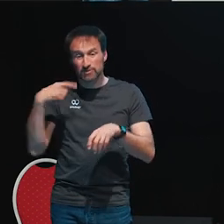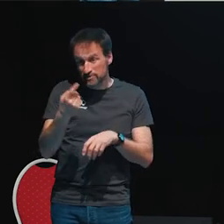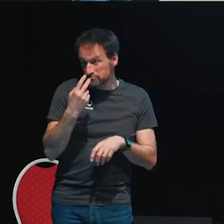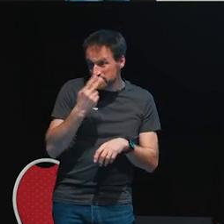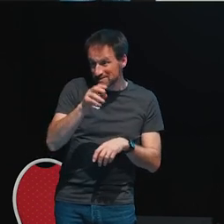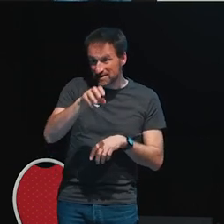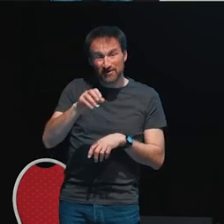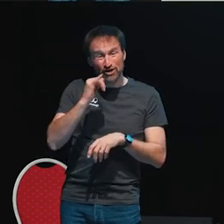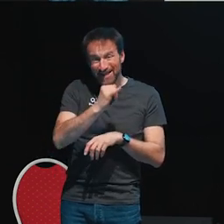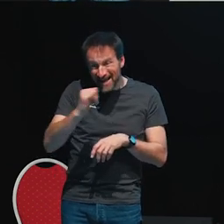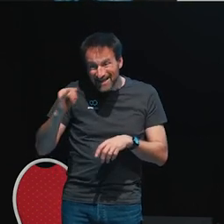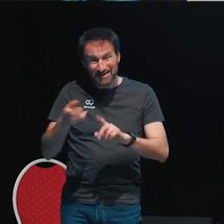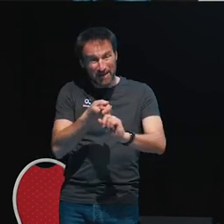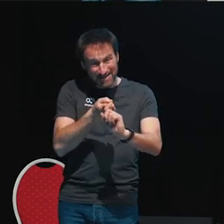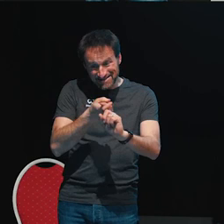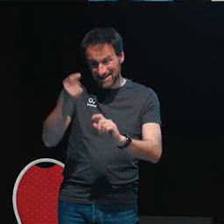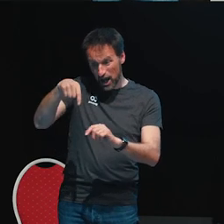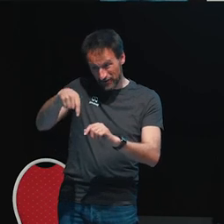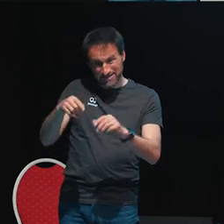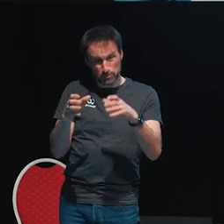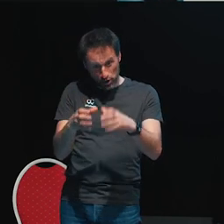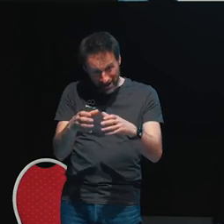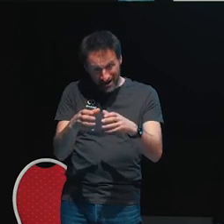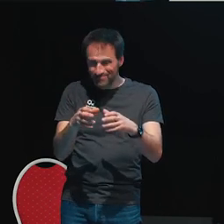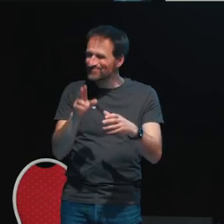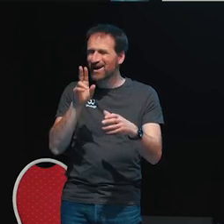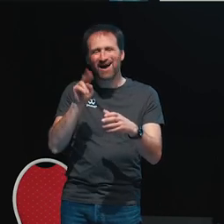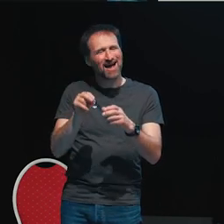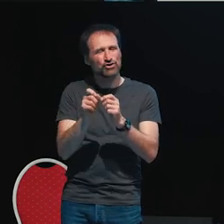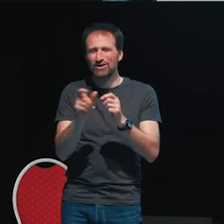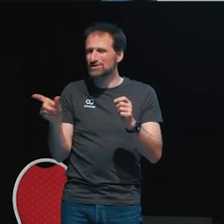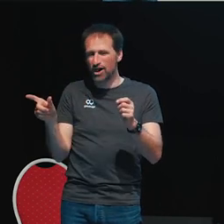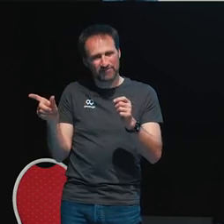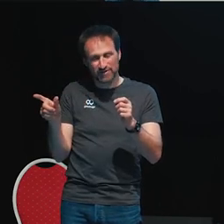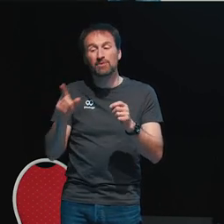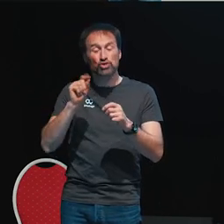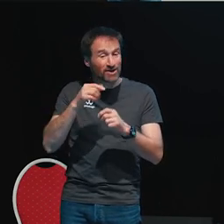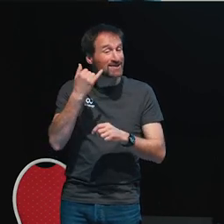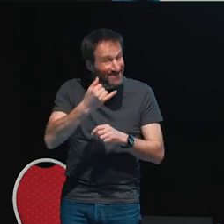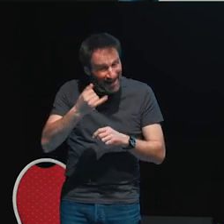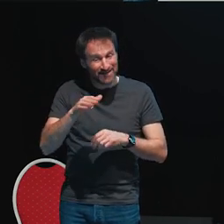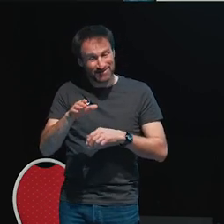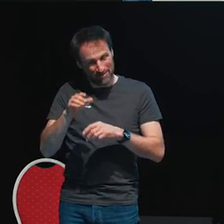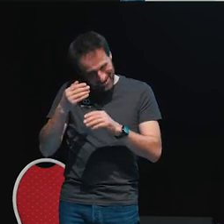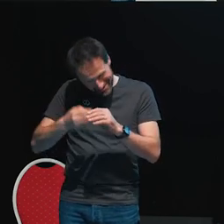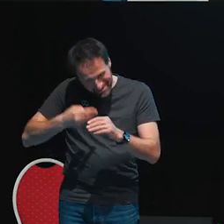each dependency on that module, it's unresolved, right? So repeat the step for each dependency.